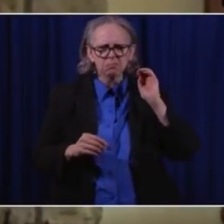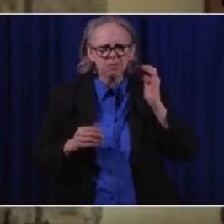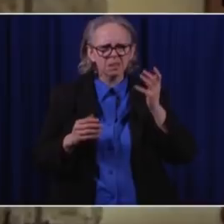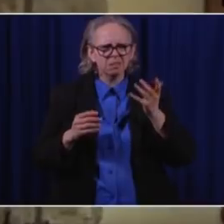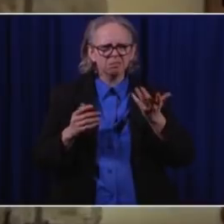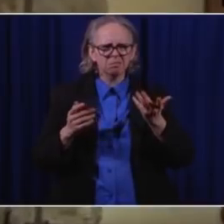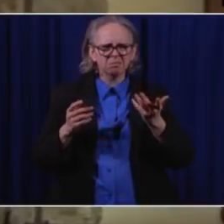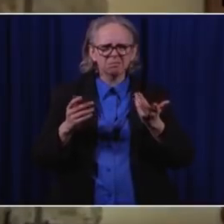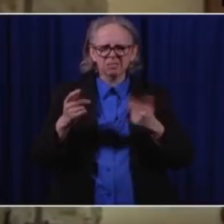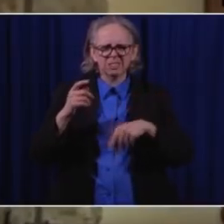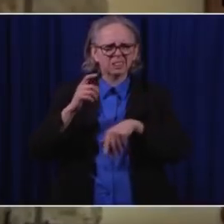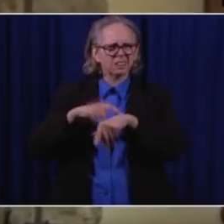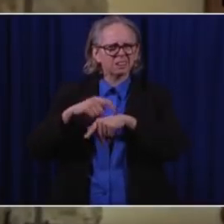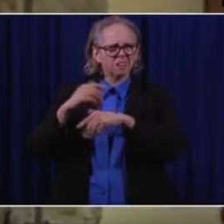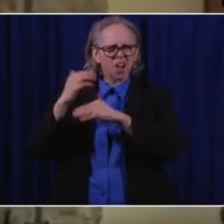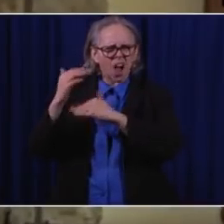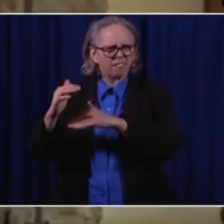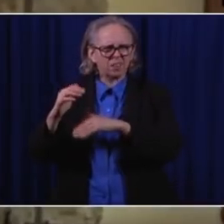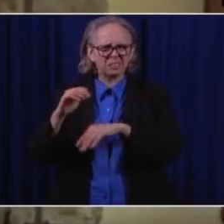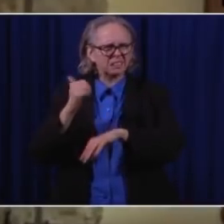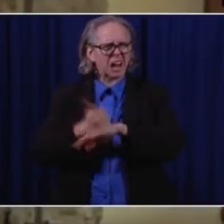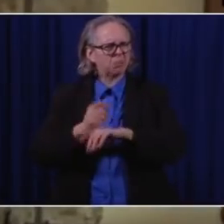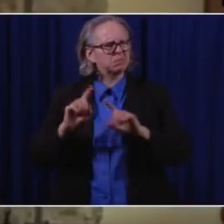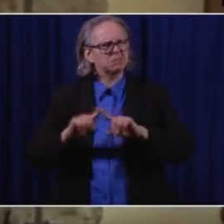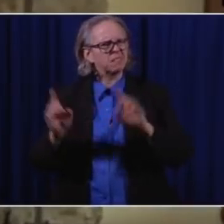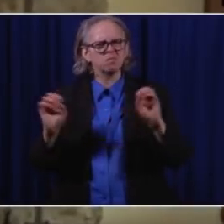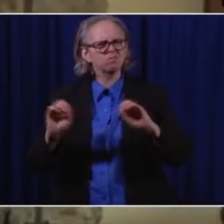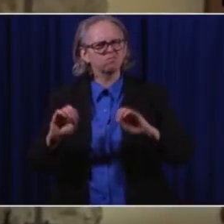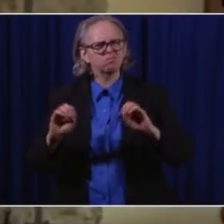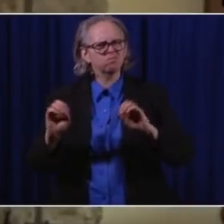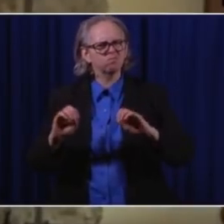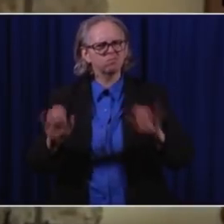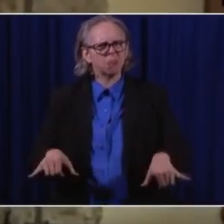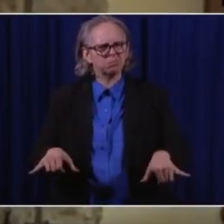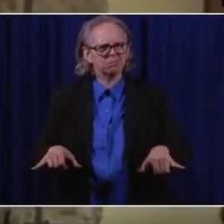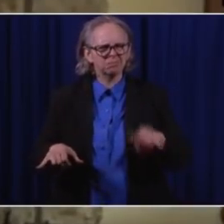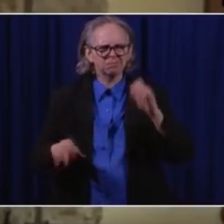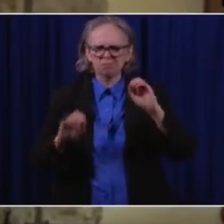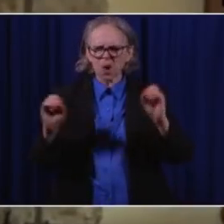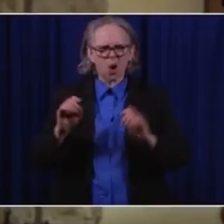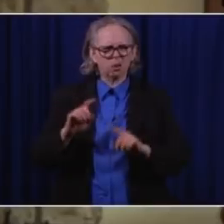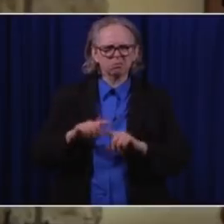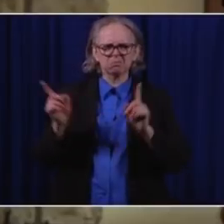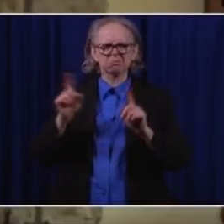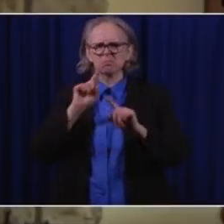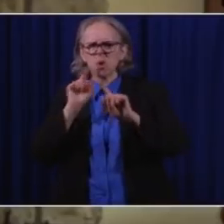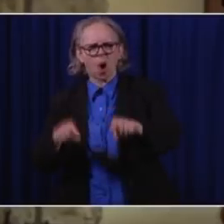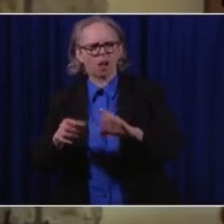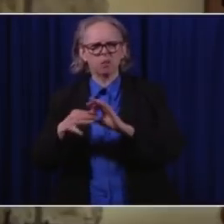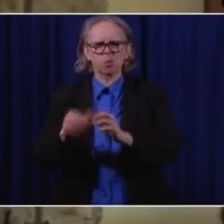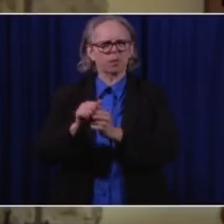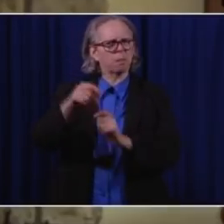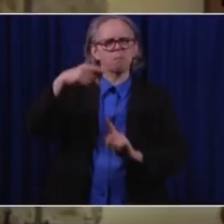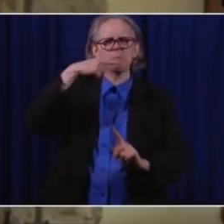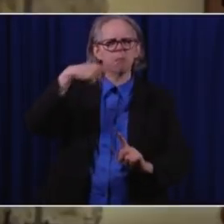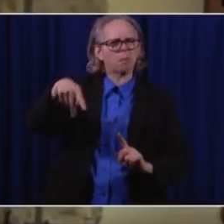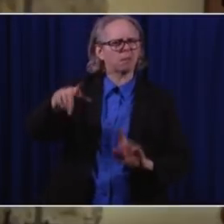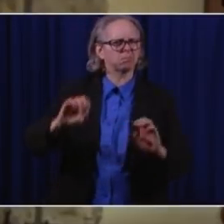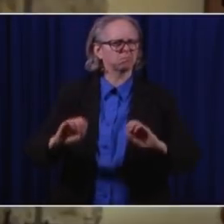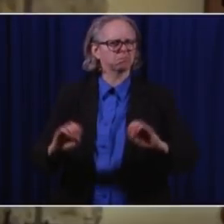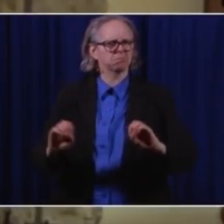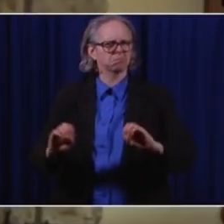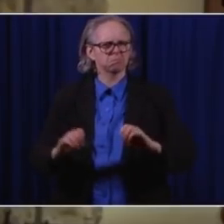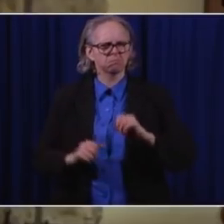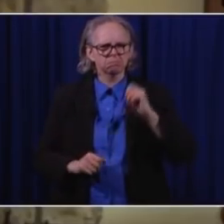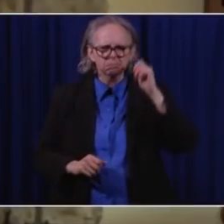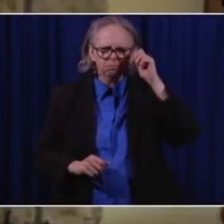order. There's nothing that in regard to purple counties or what we have done is through our